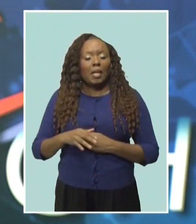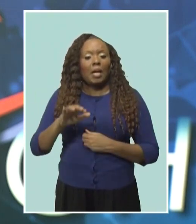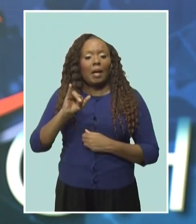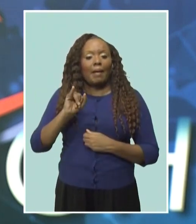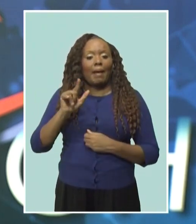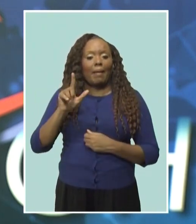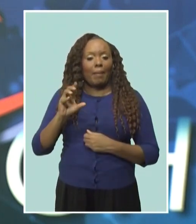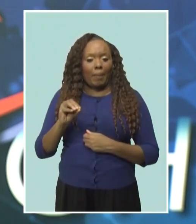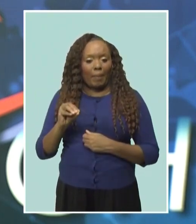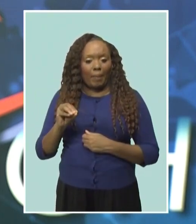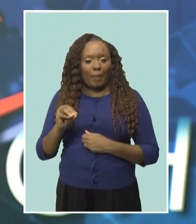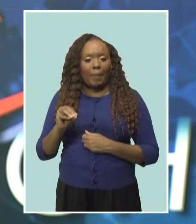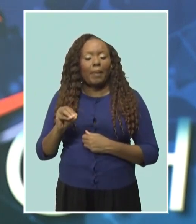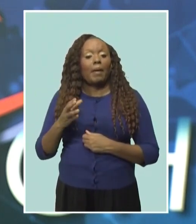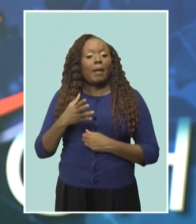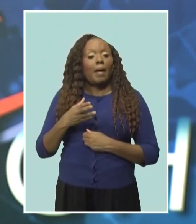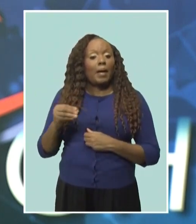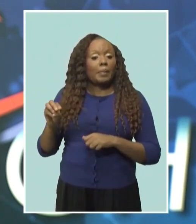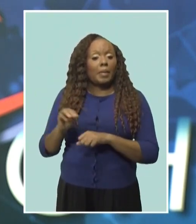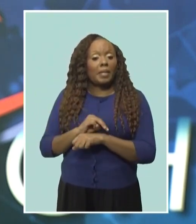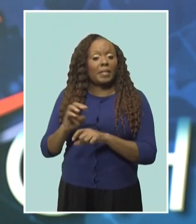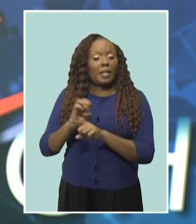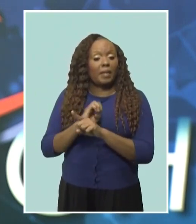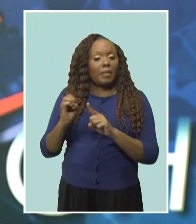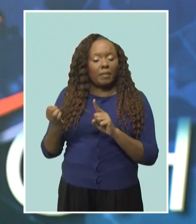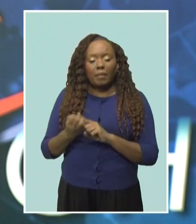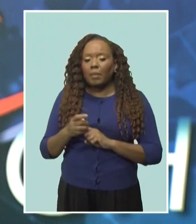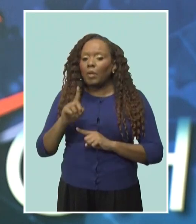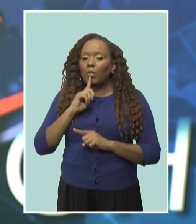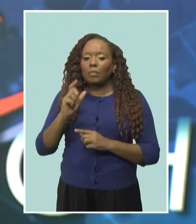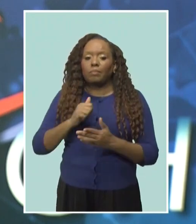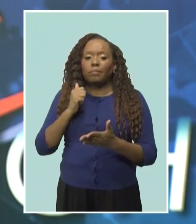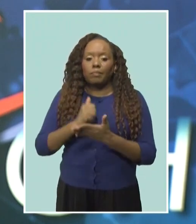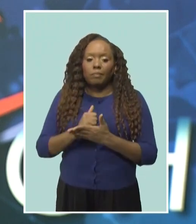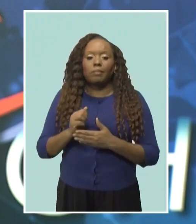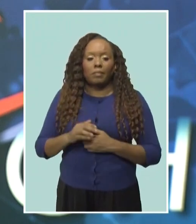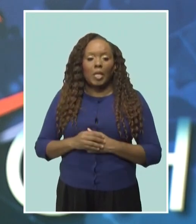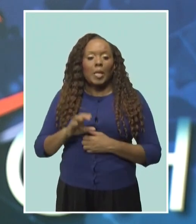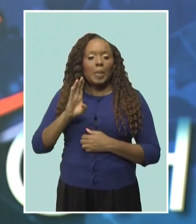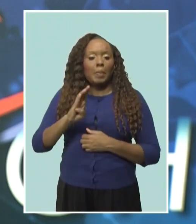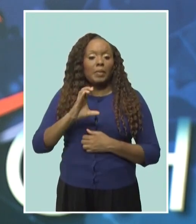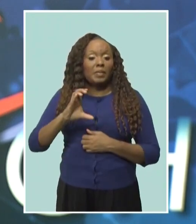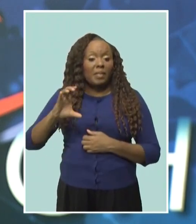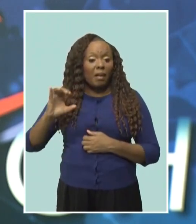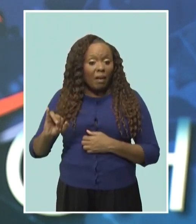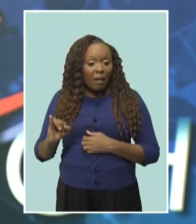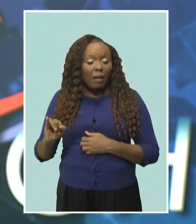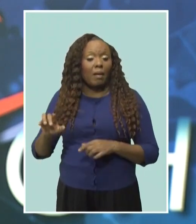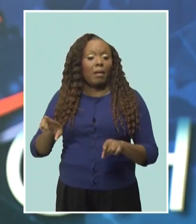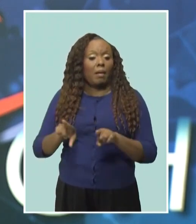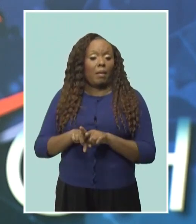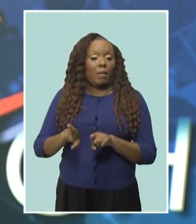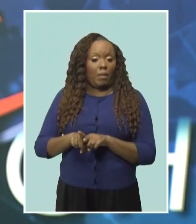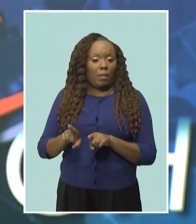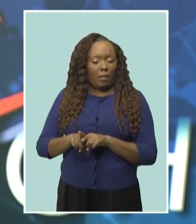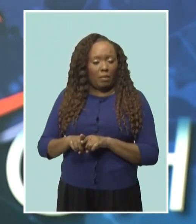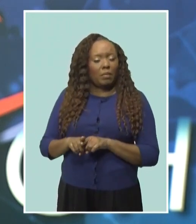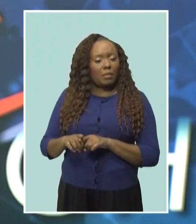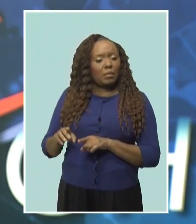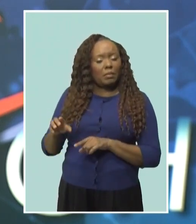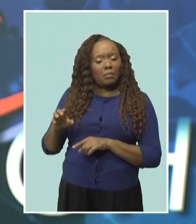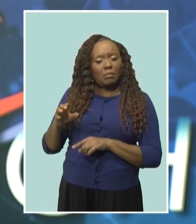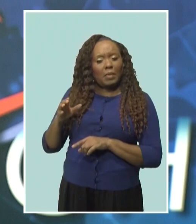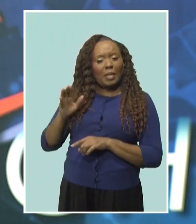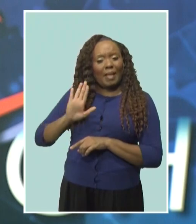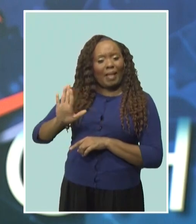of Environment and the Blue and Green Economy, and was executed by the Barbados Chamber of Commerce and Industry under the watchful eye of the